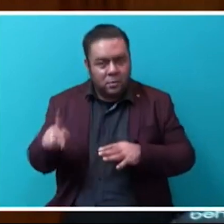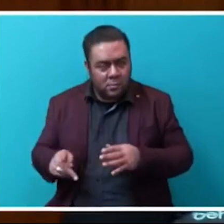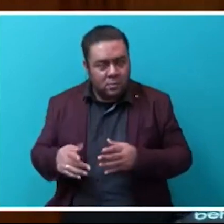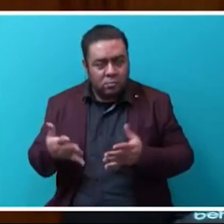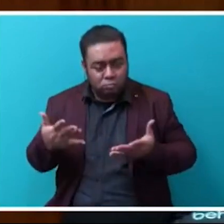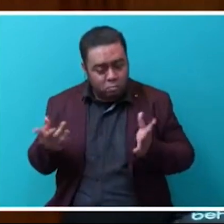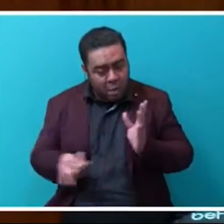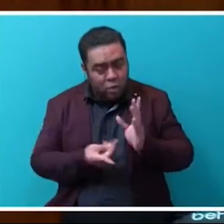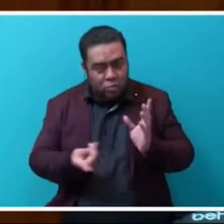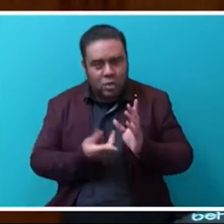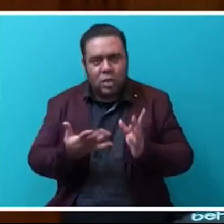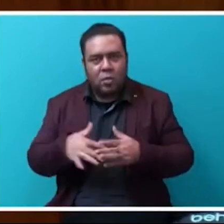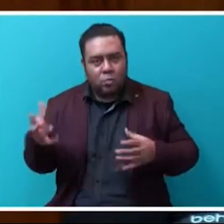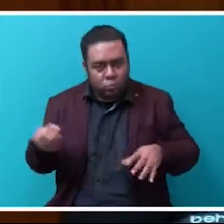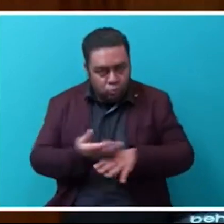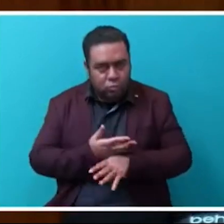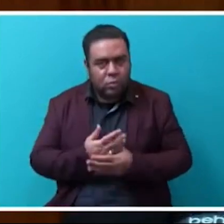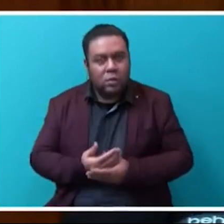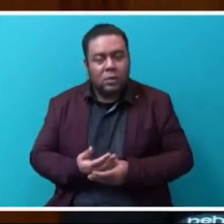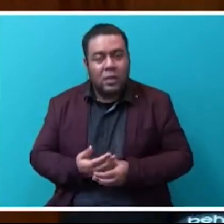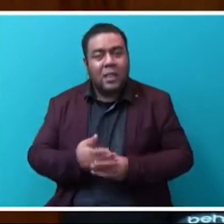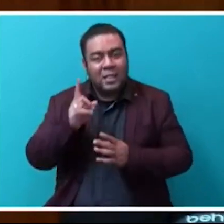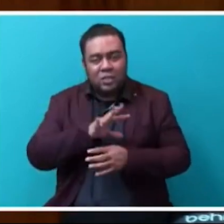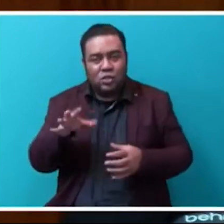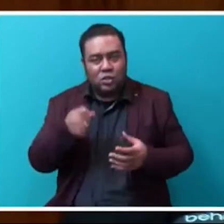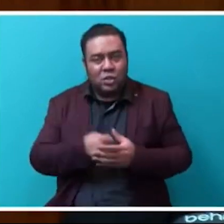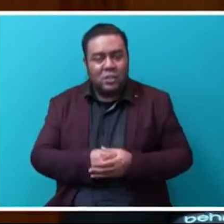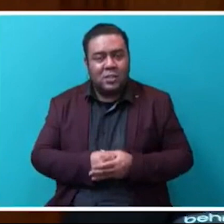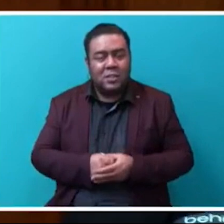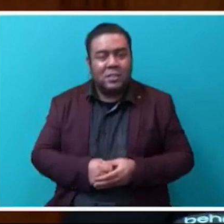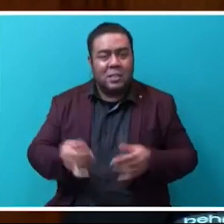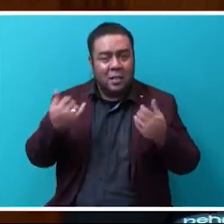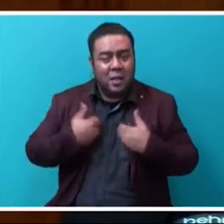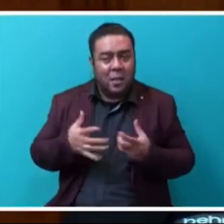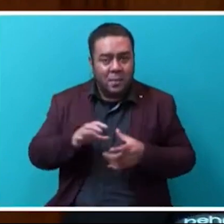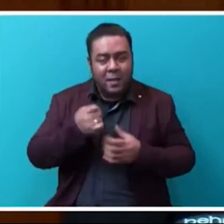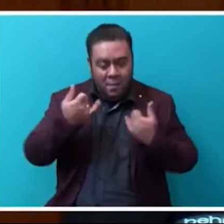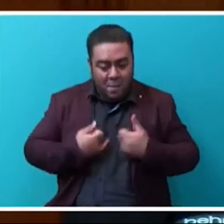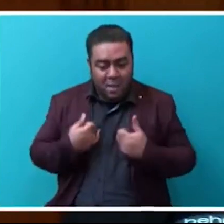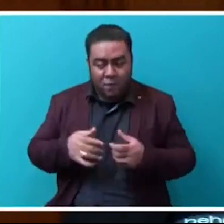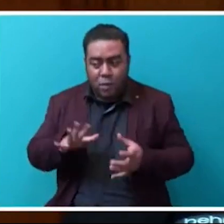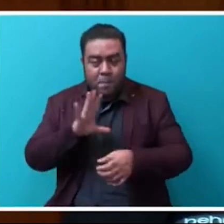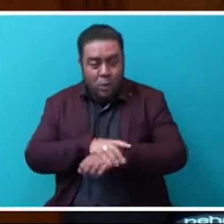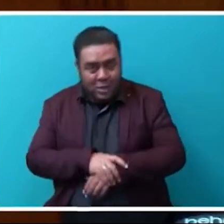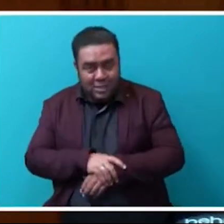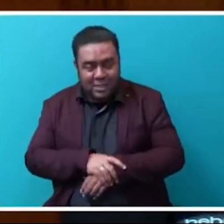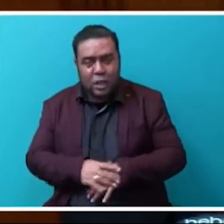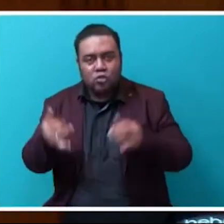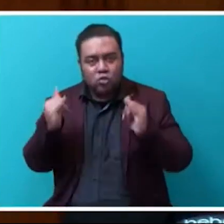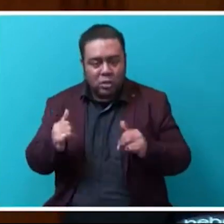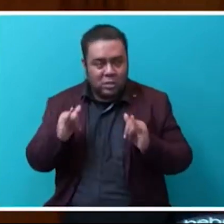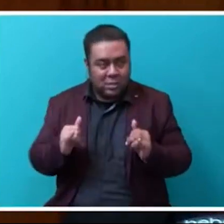these changes effectively. But this isn't just an act that has implications for the police or justice